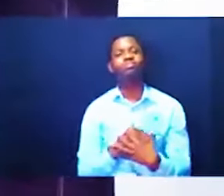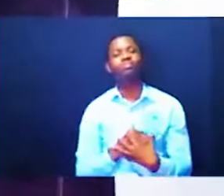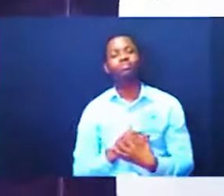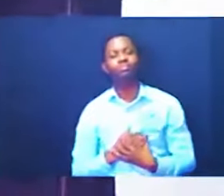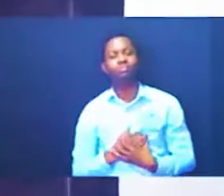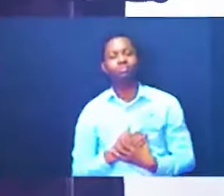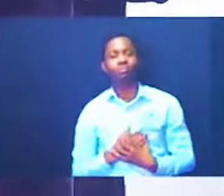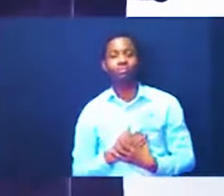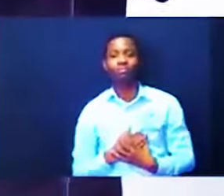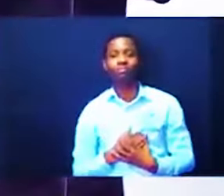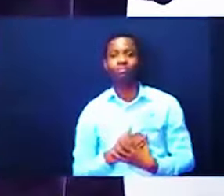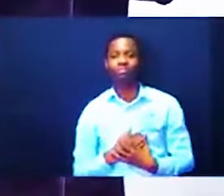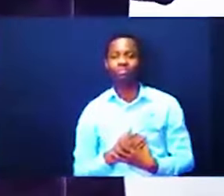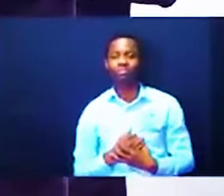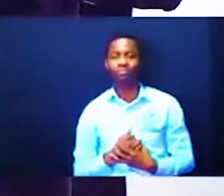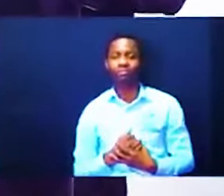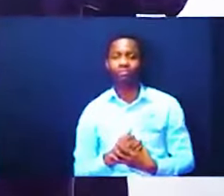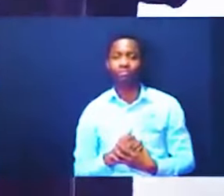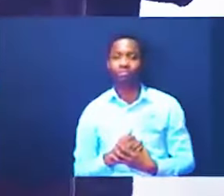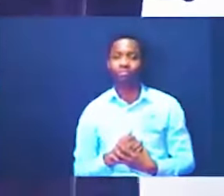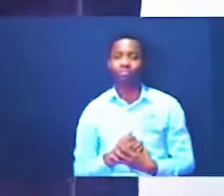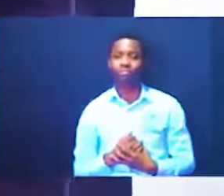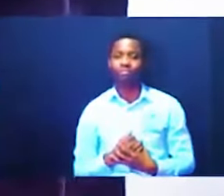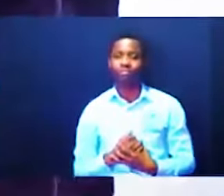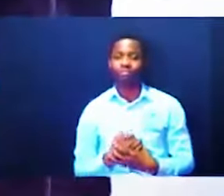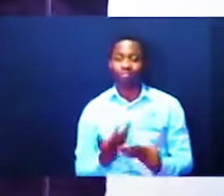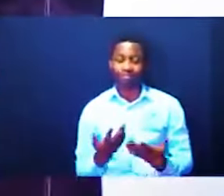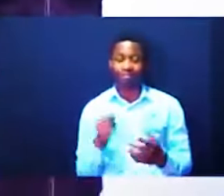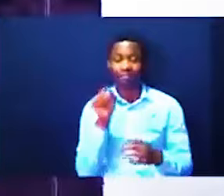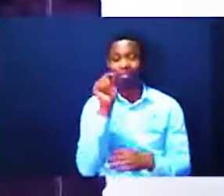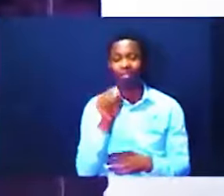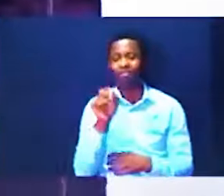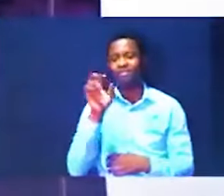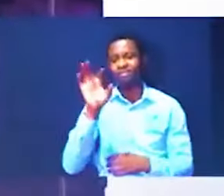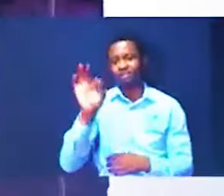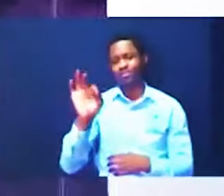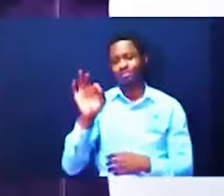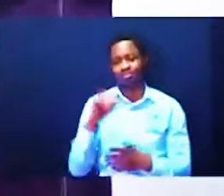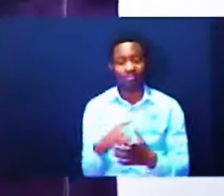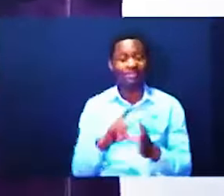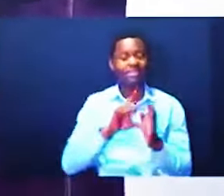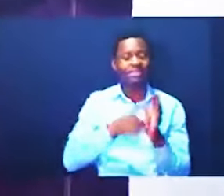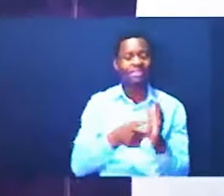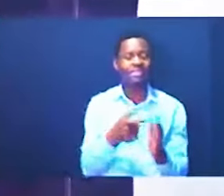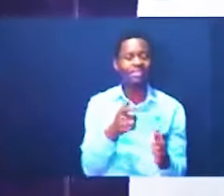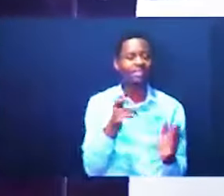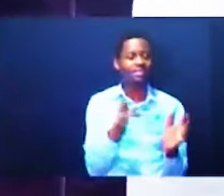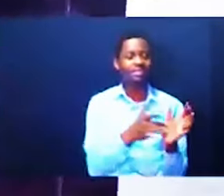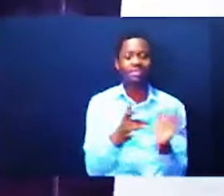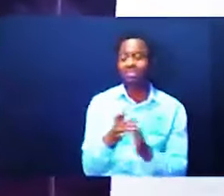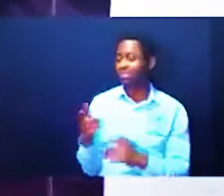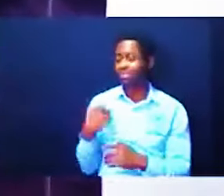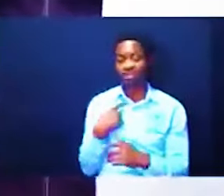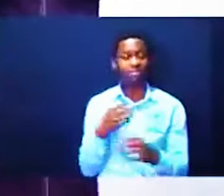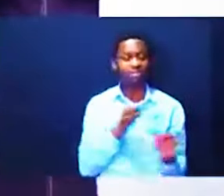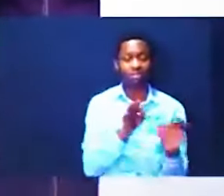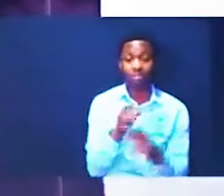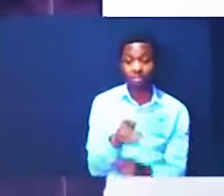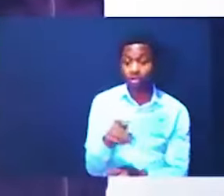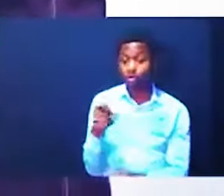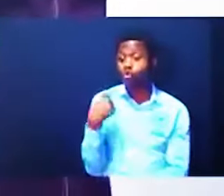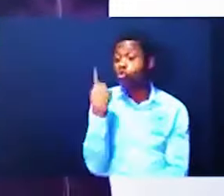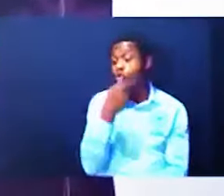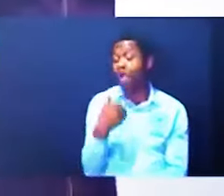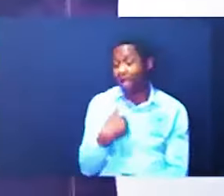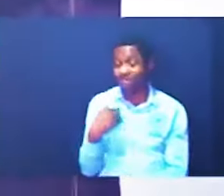eduasa ebi eduosia ebi oha. Now verse 9. Then Jesus said, whoever has ears